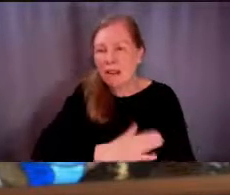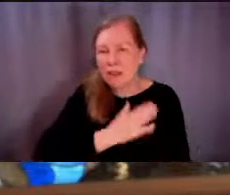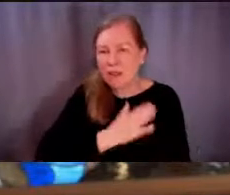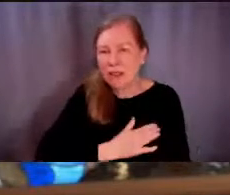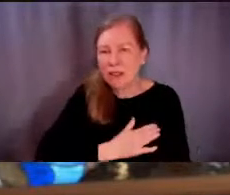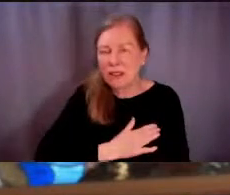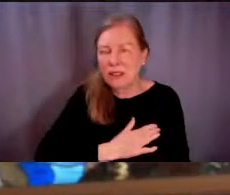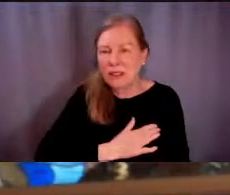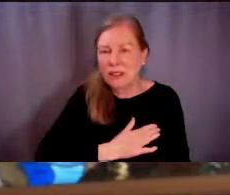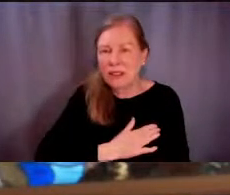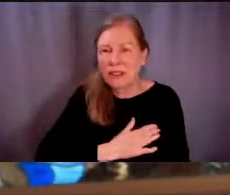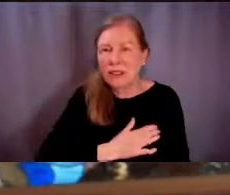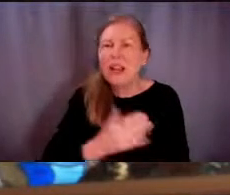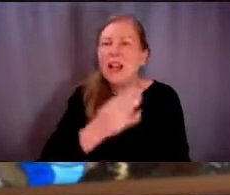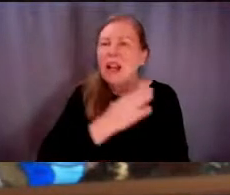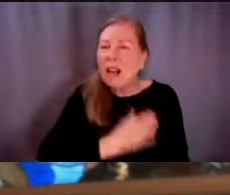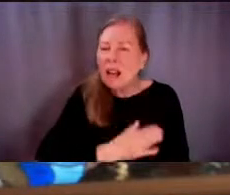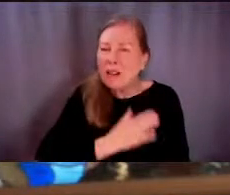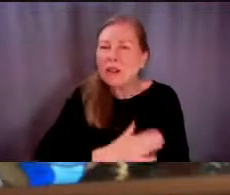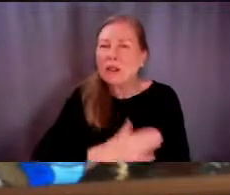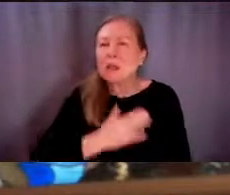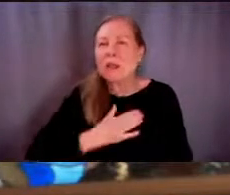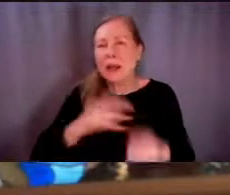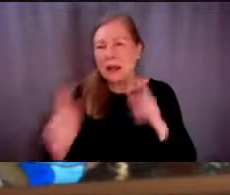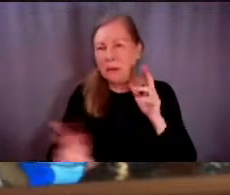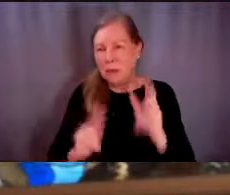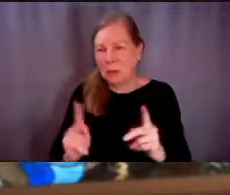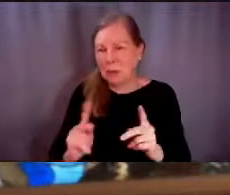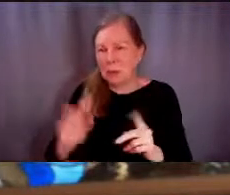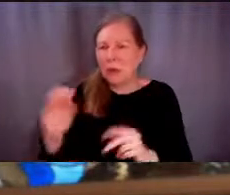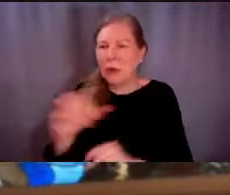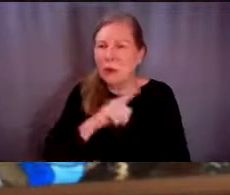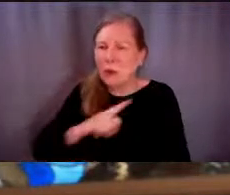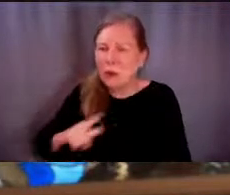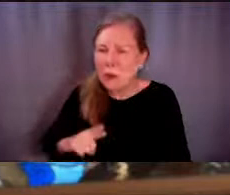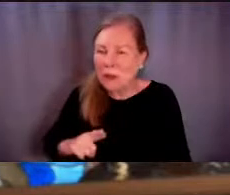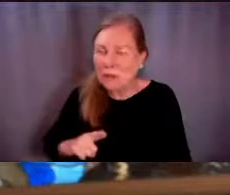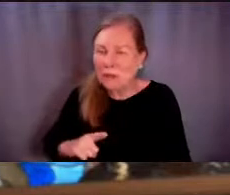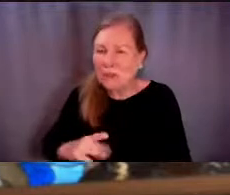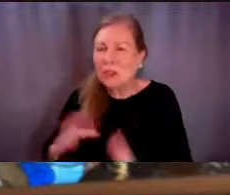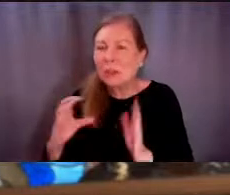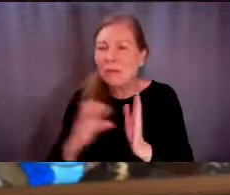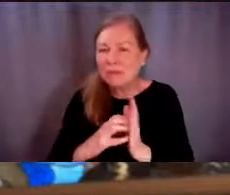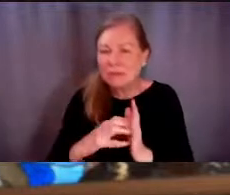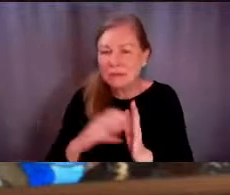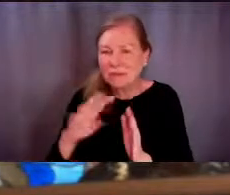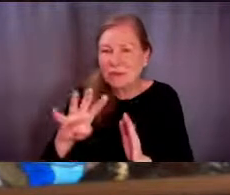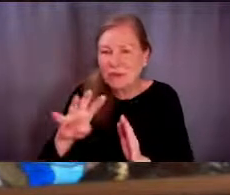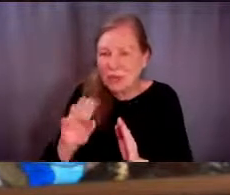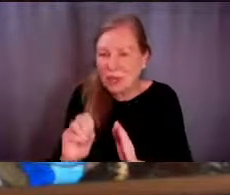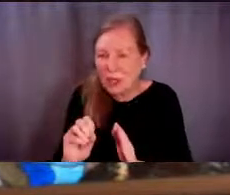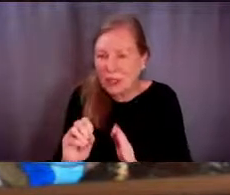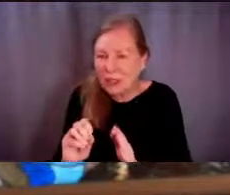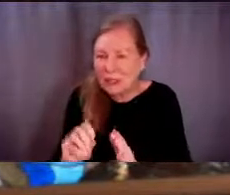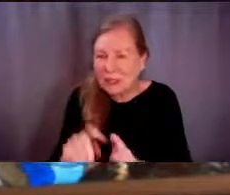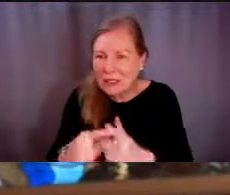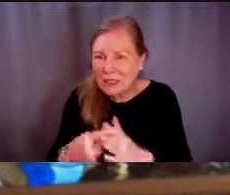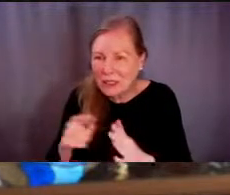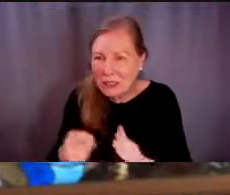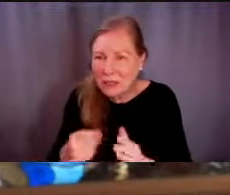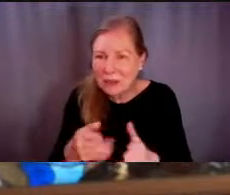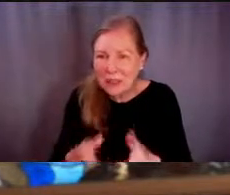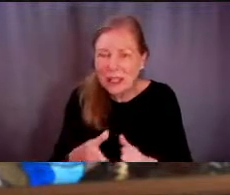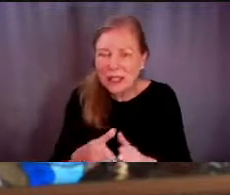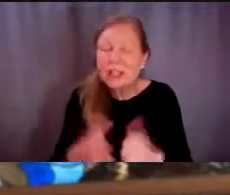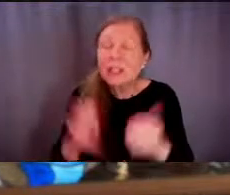how verse chapter 40 begins. And our reading today is a continuation of that call for